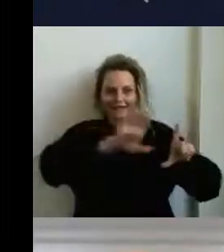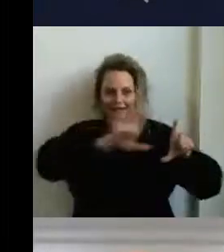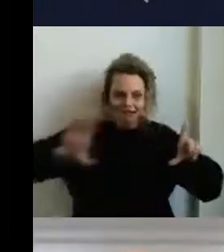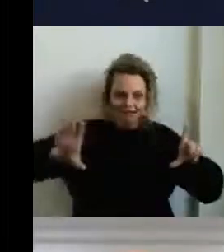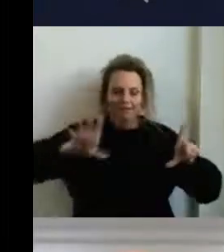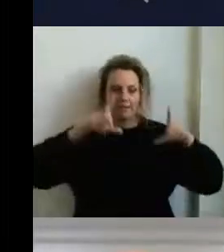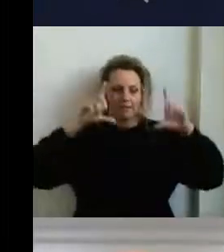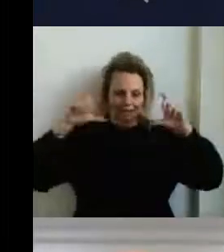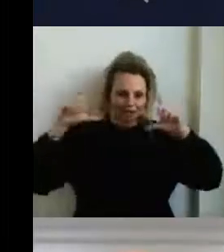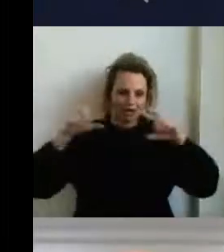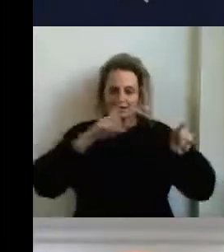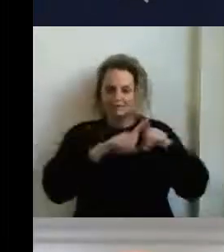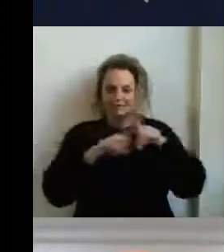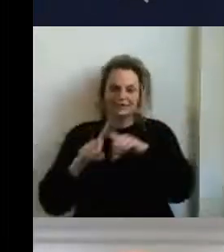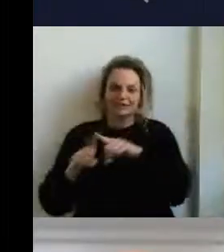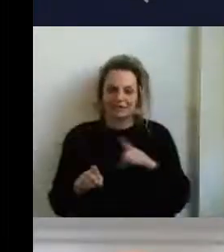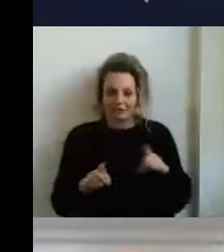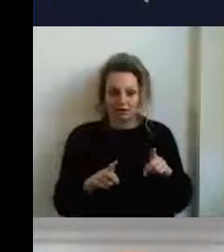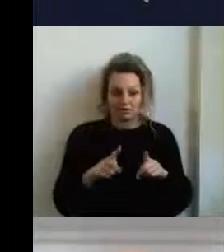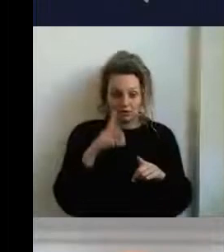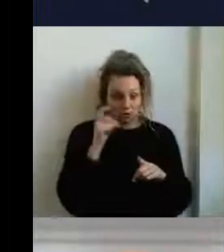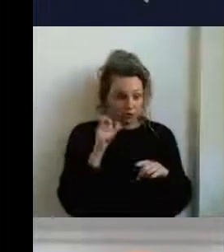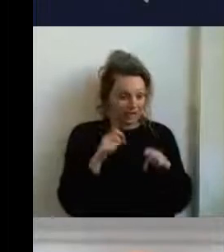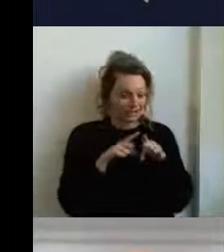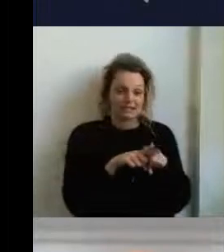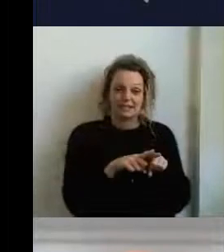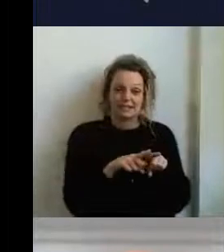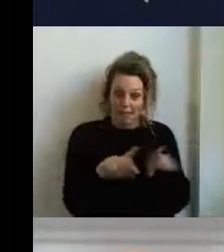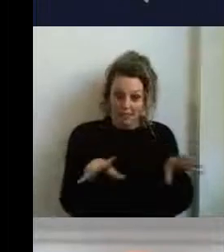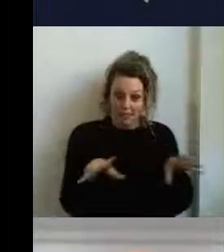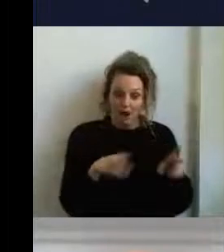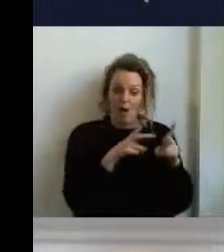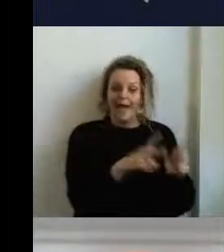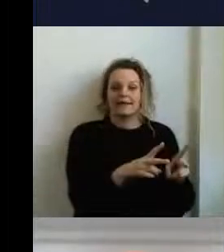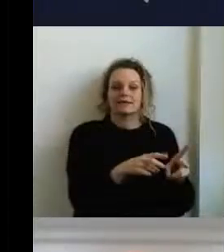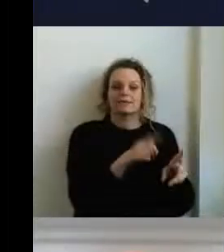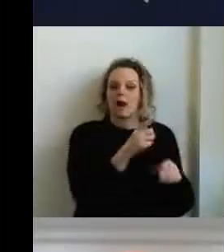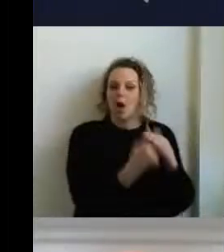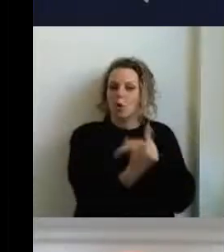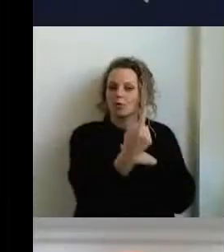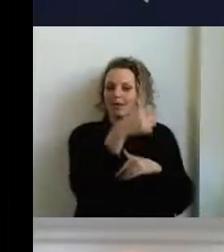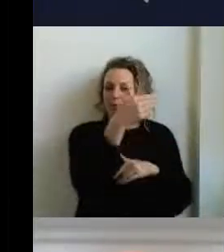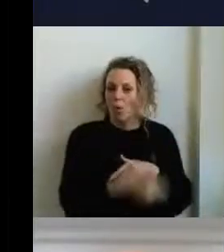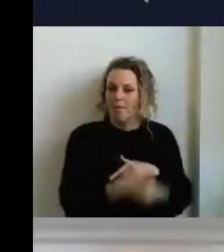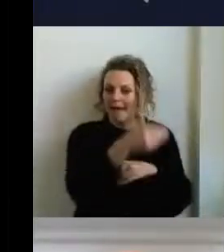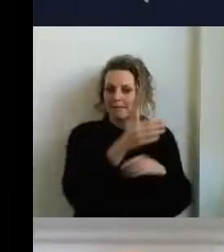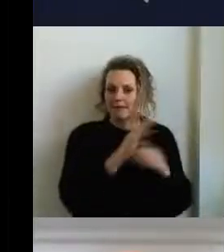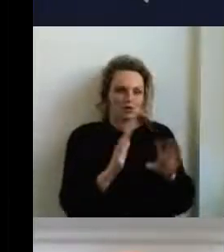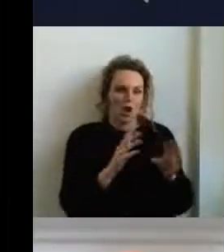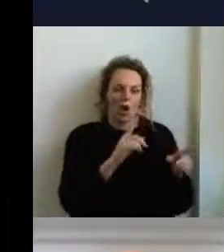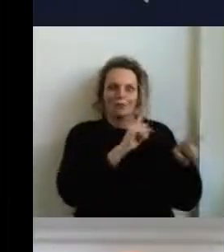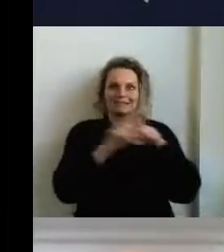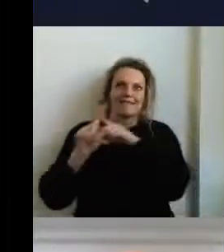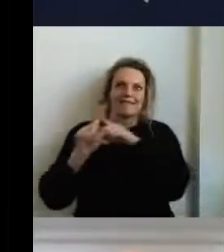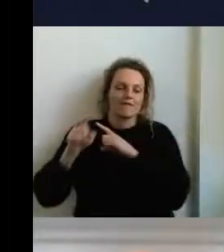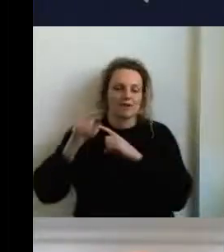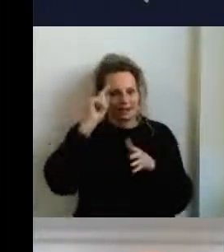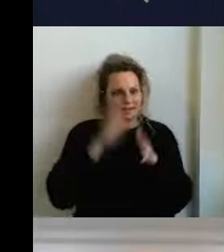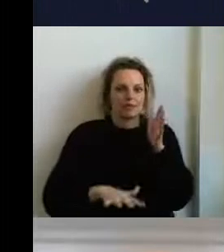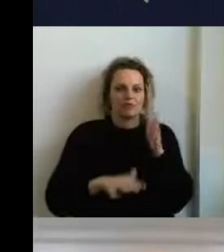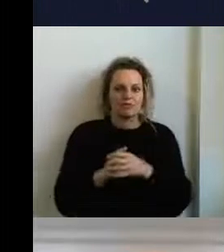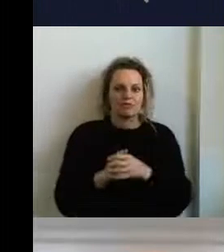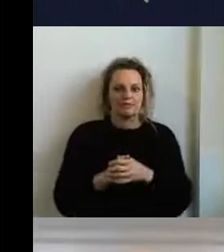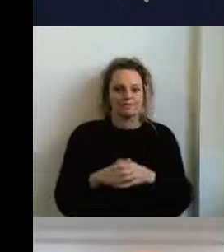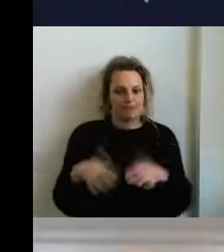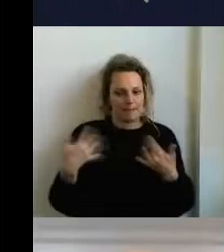in the past, except Right. that this is not just the wallpaper. It's like an all-inclusive experience. Amazing. So it's in the